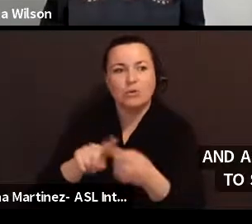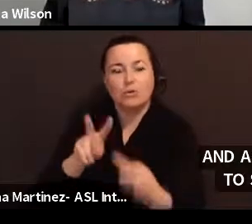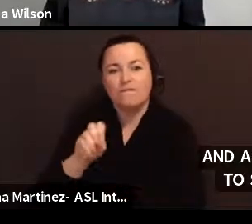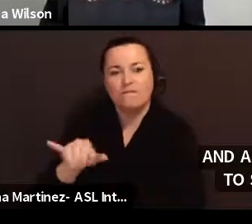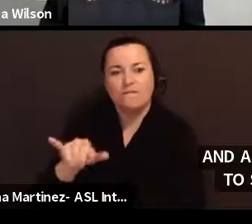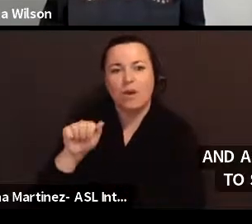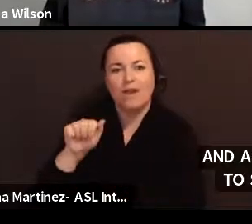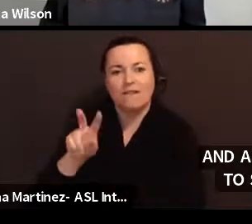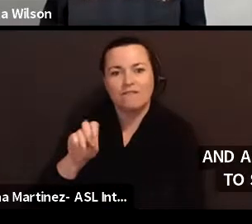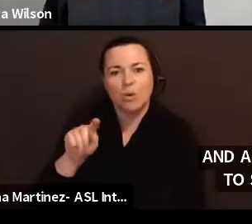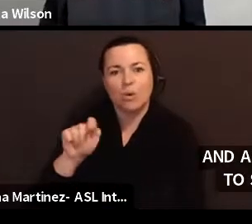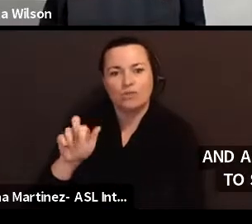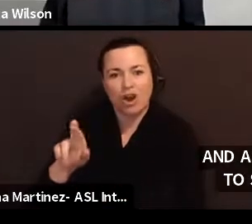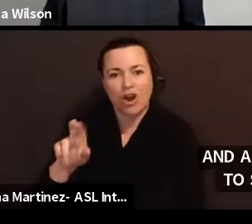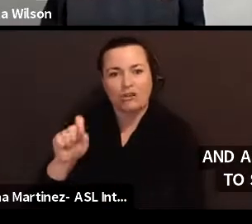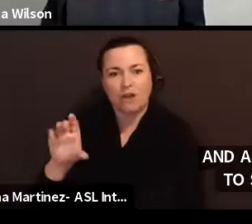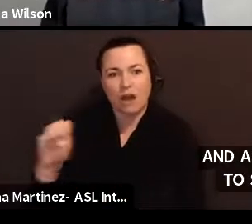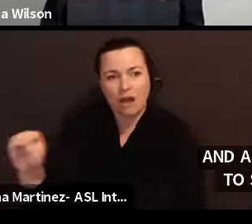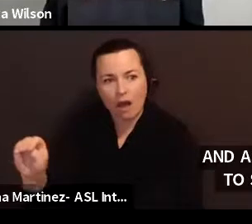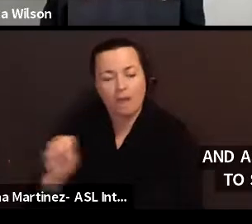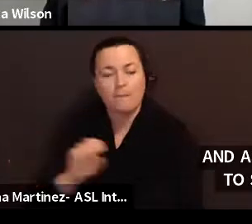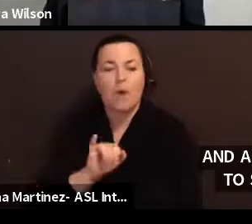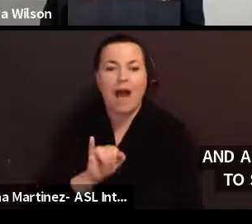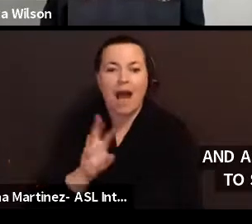voyavotar.com. You can go to